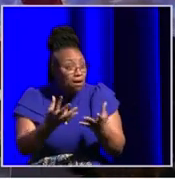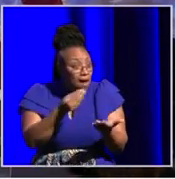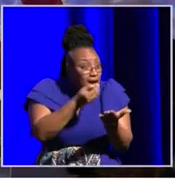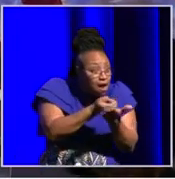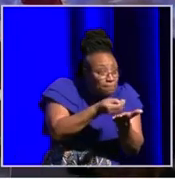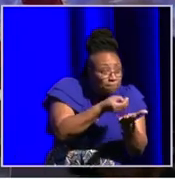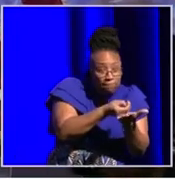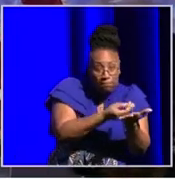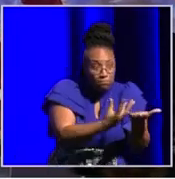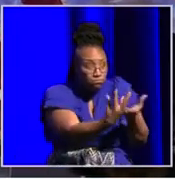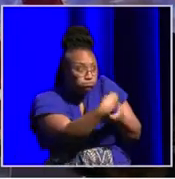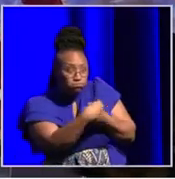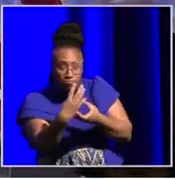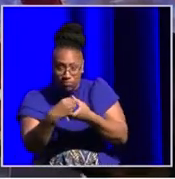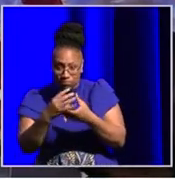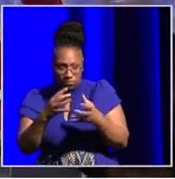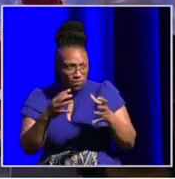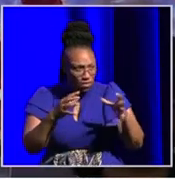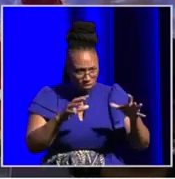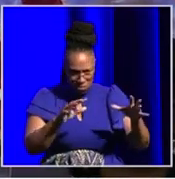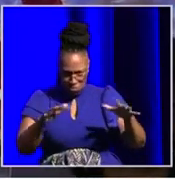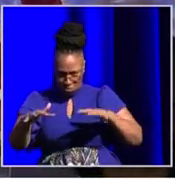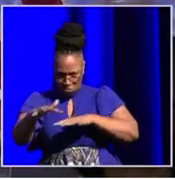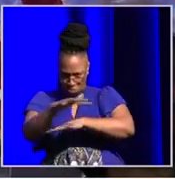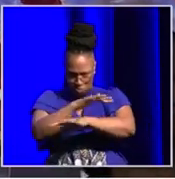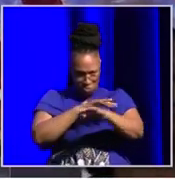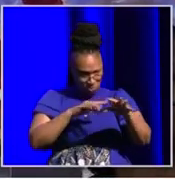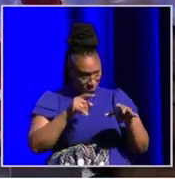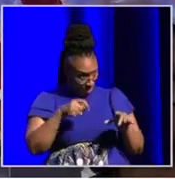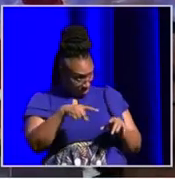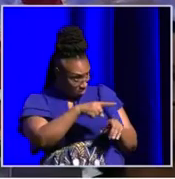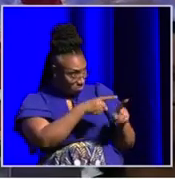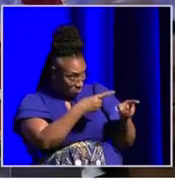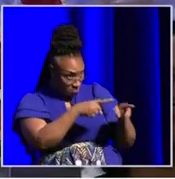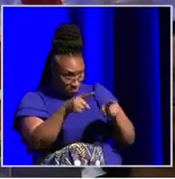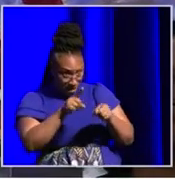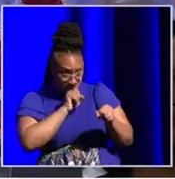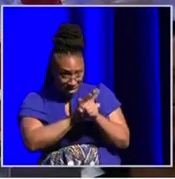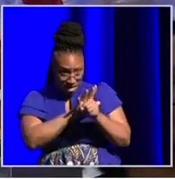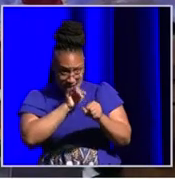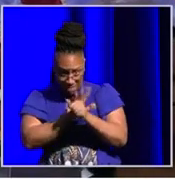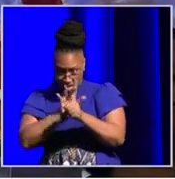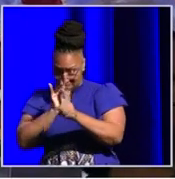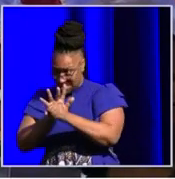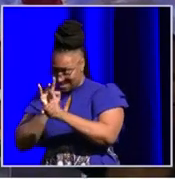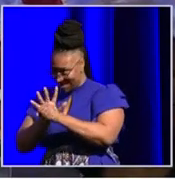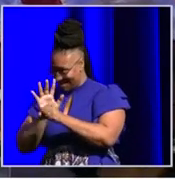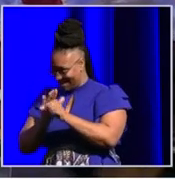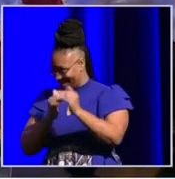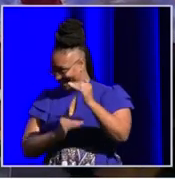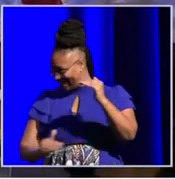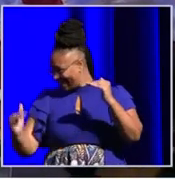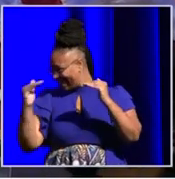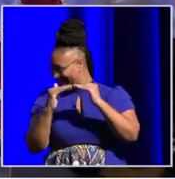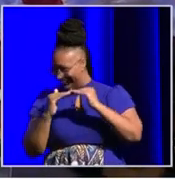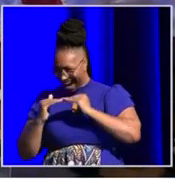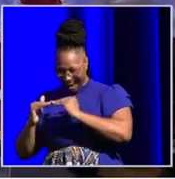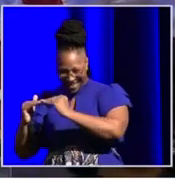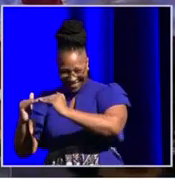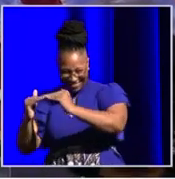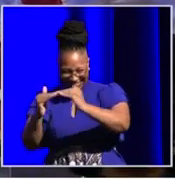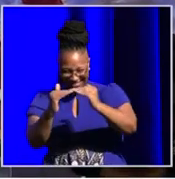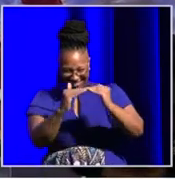DC, this is my pledge to you. I stand ready to fight for all Washingtonians, but especially for those who